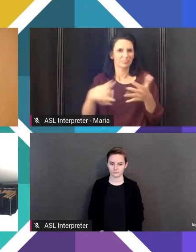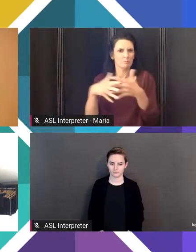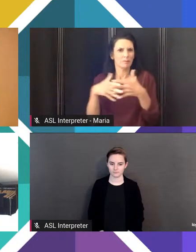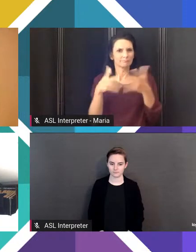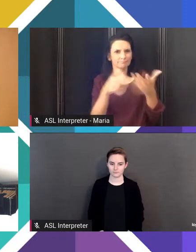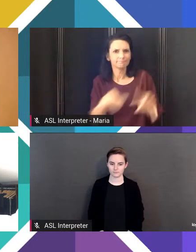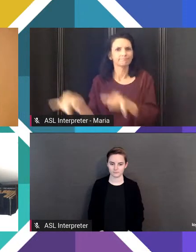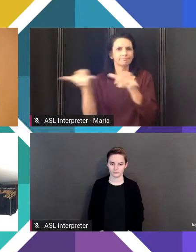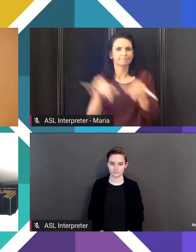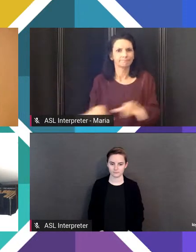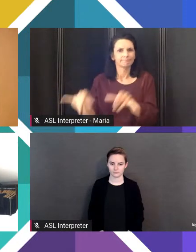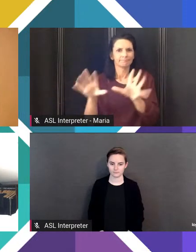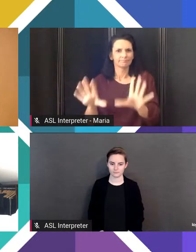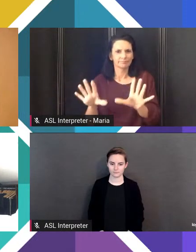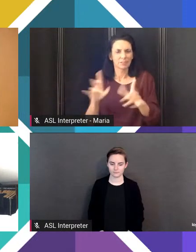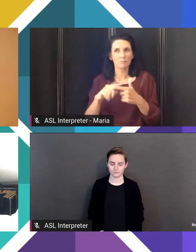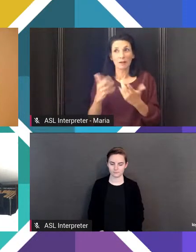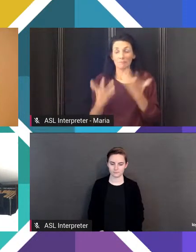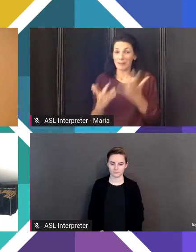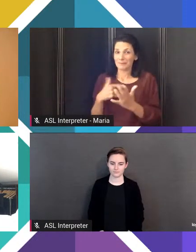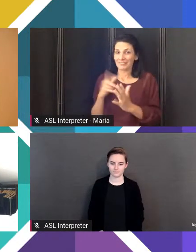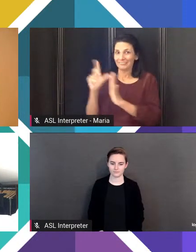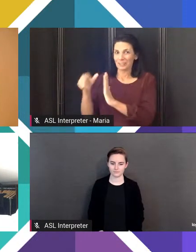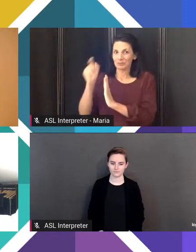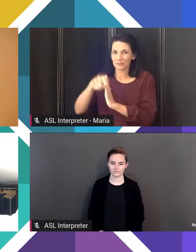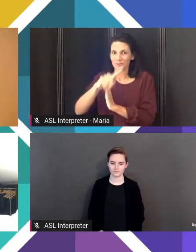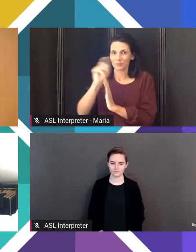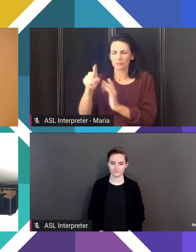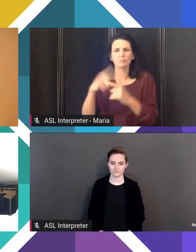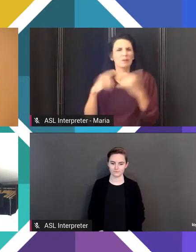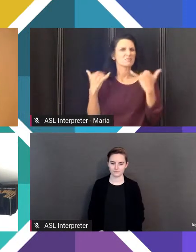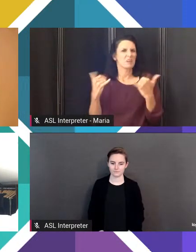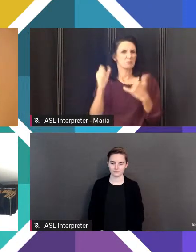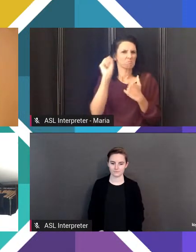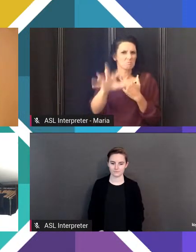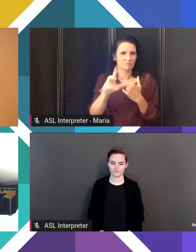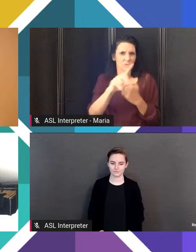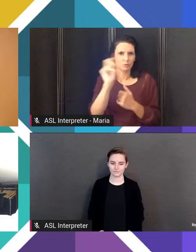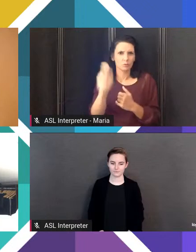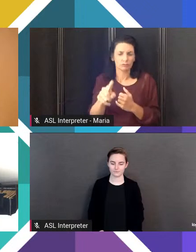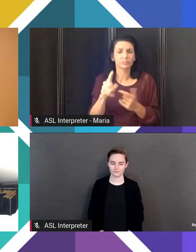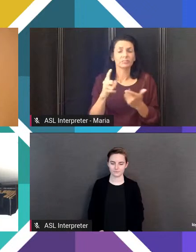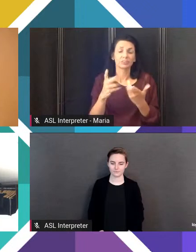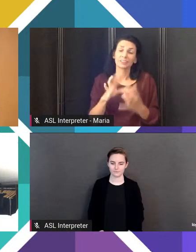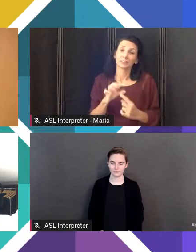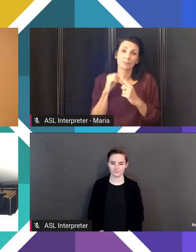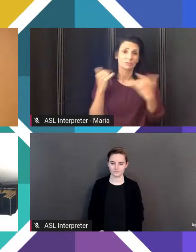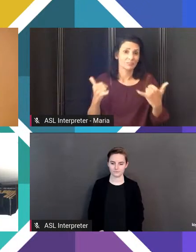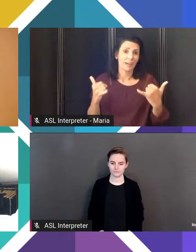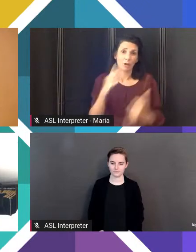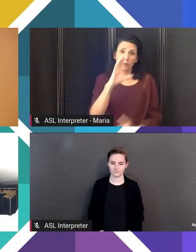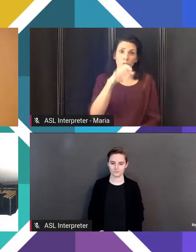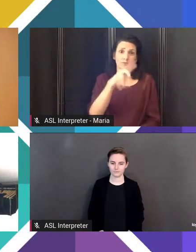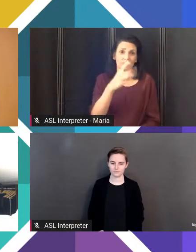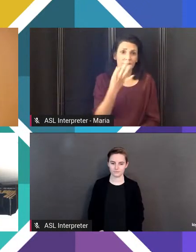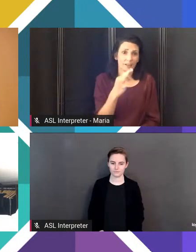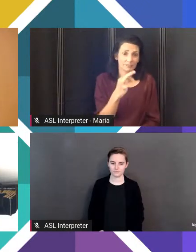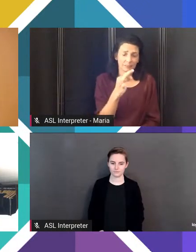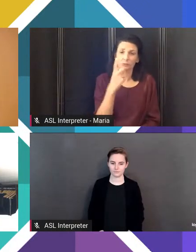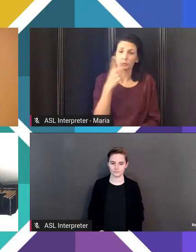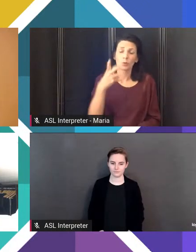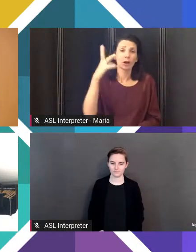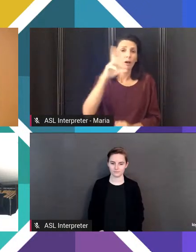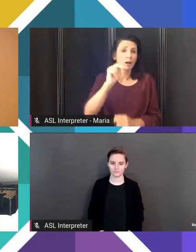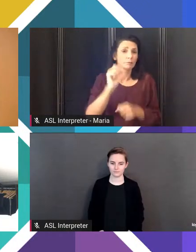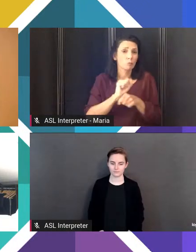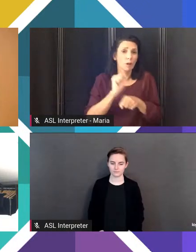later, but I'm just gonna throw it out right now. How do we, especially during COVID-19, when unemployment is up, when